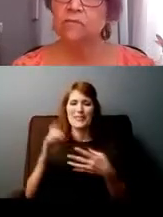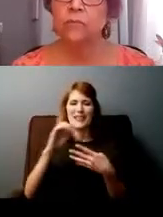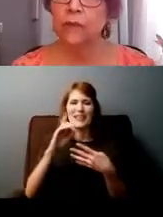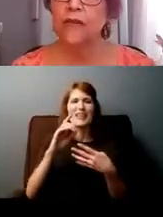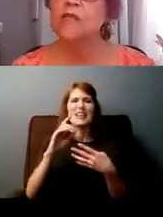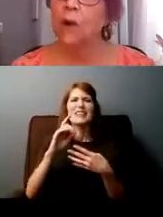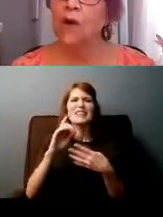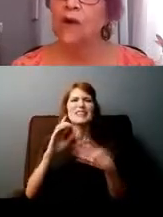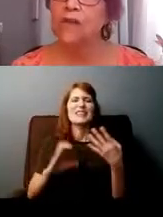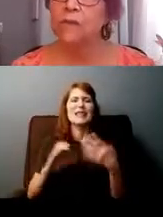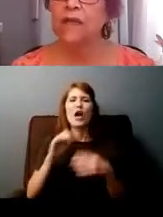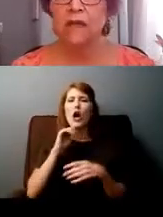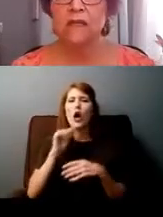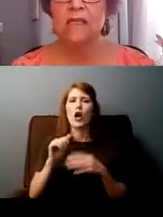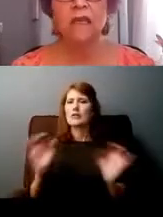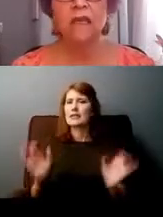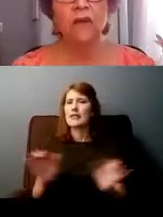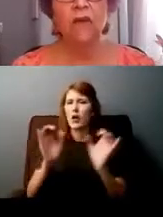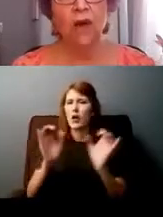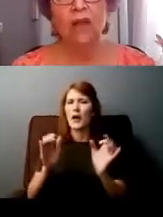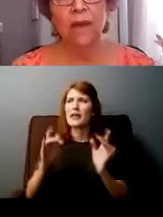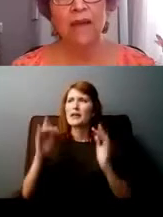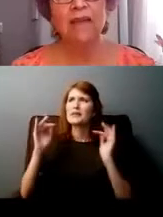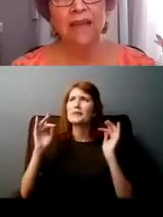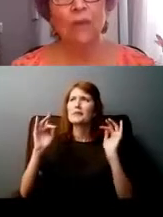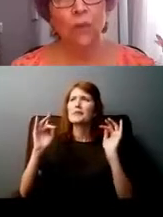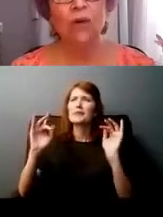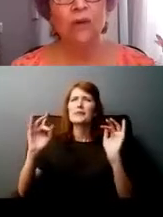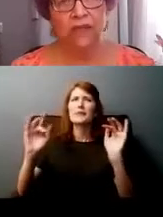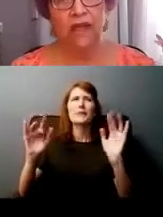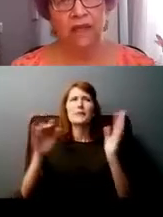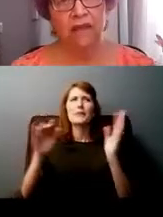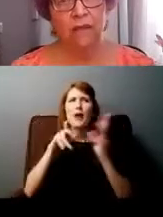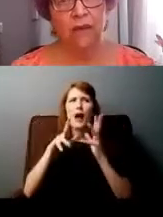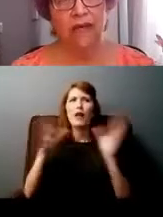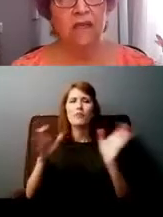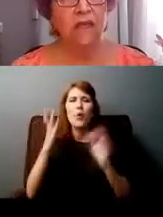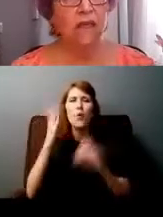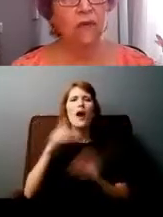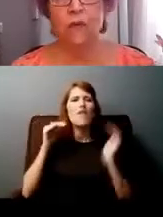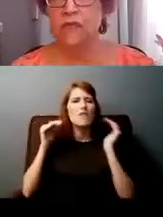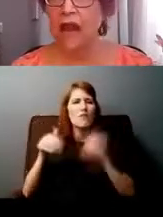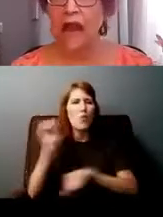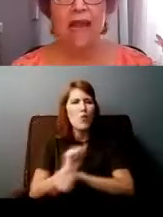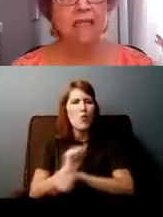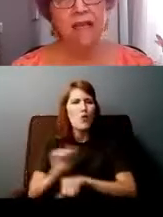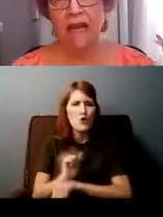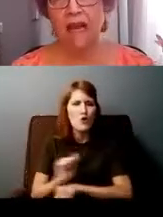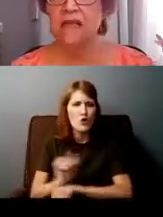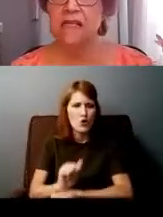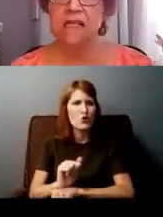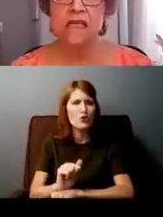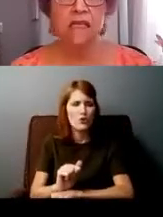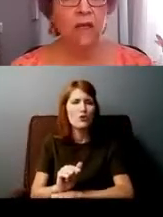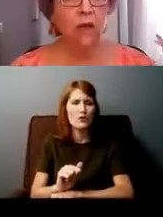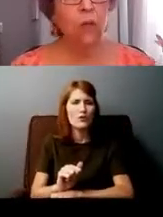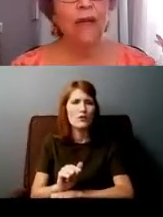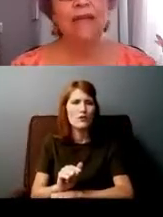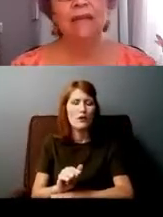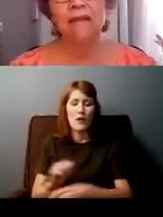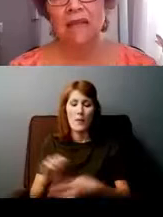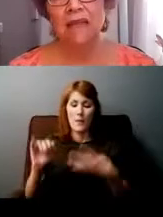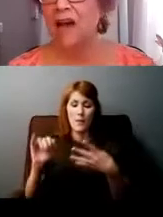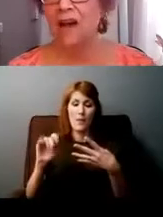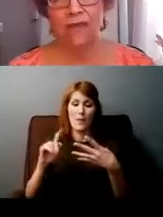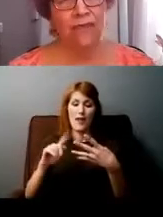pretty sparse because they're all about getting the work done, right? Those I's and S's,